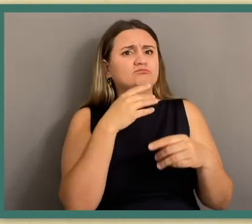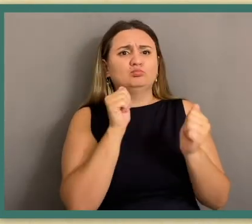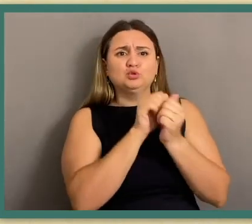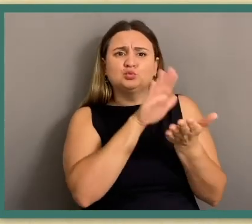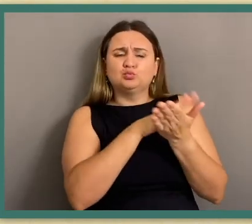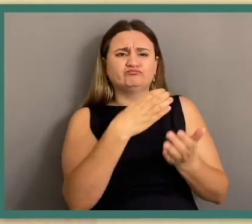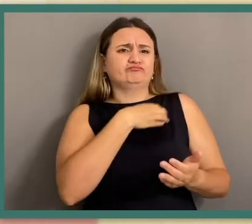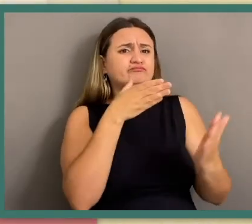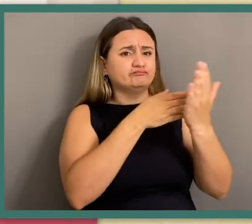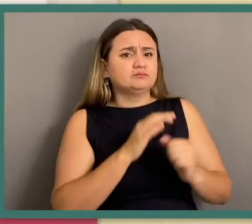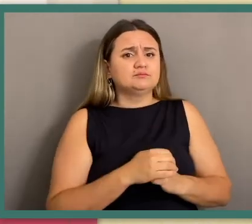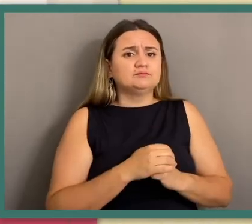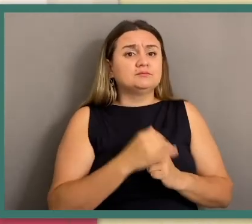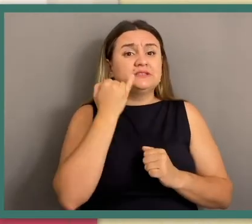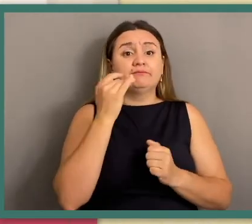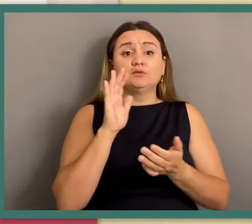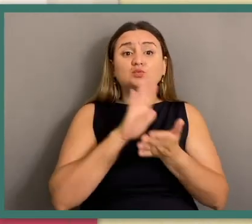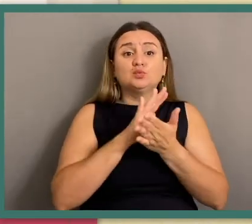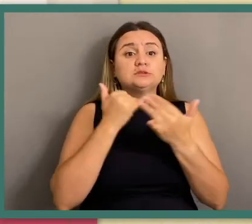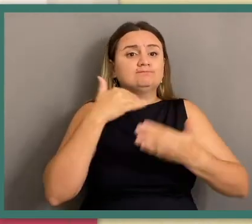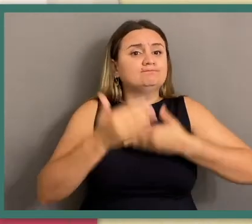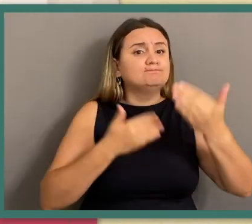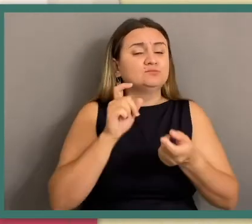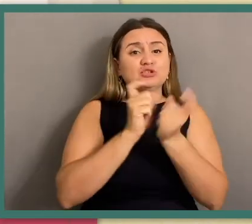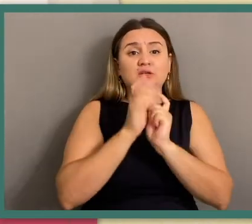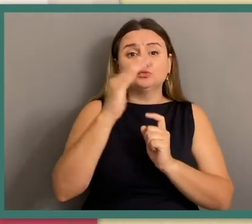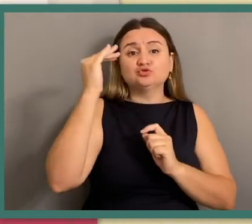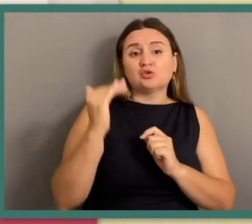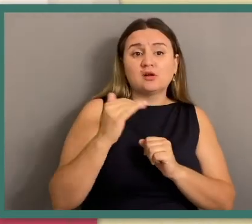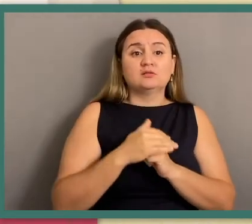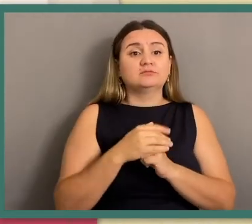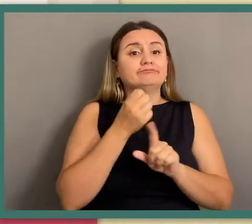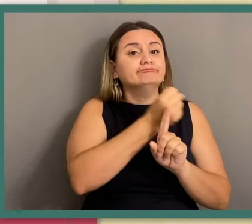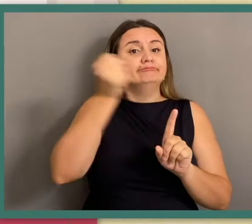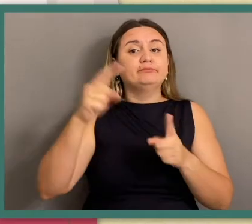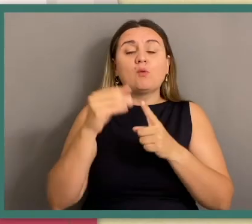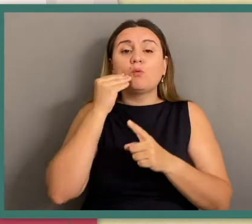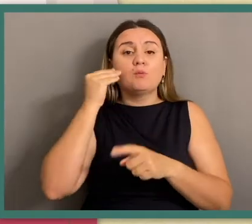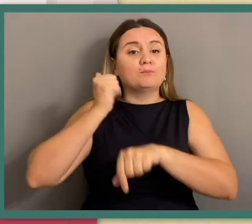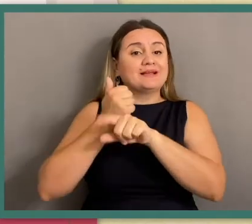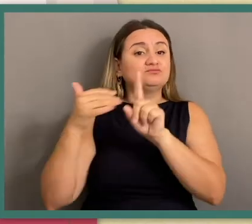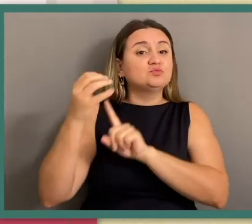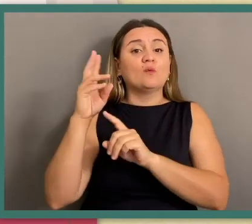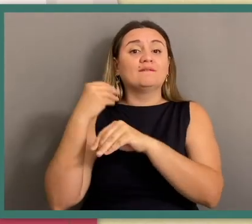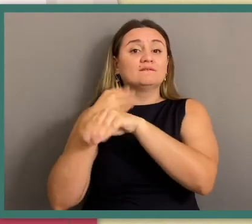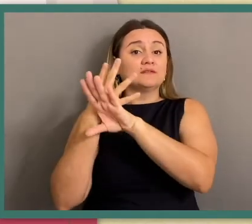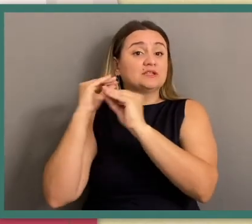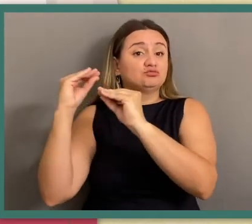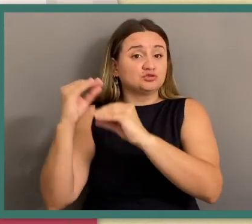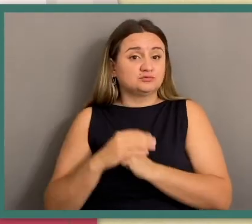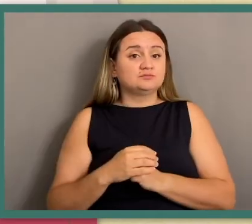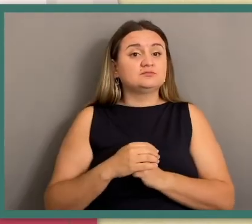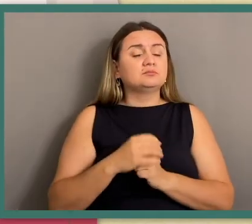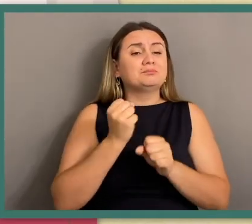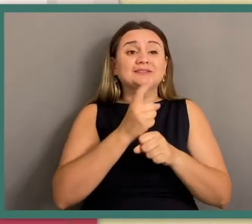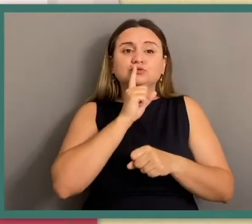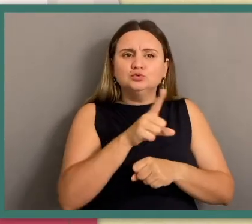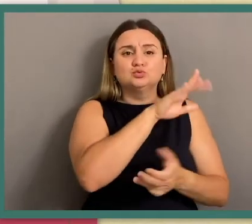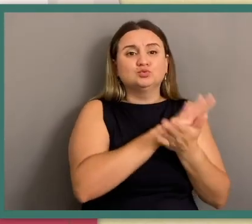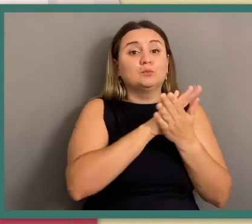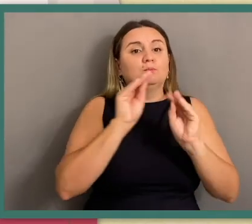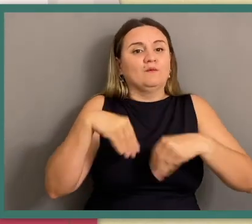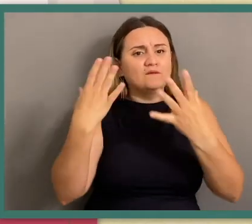the school moves forward with changing your child's placement to home-based or virtual instruction, ensure the school is providing the appropriate